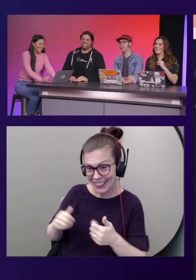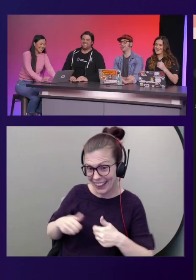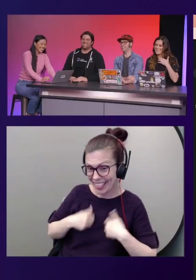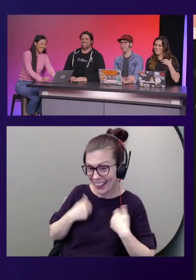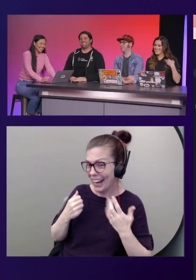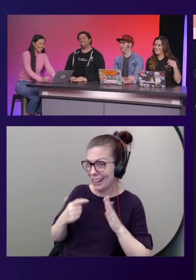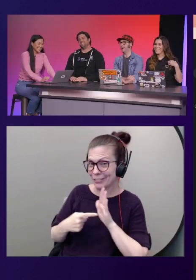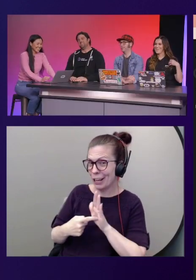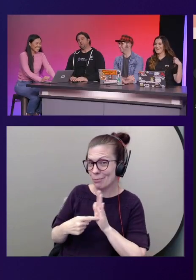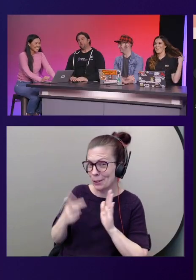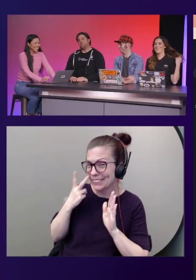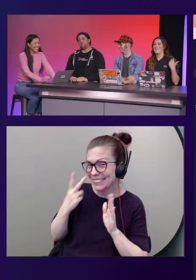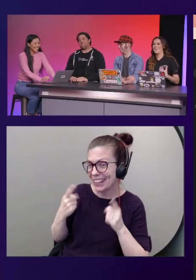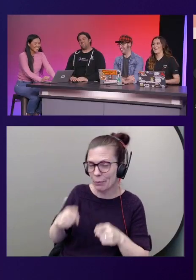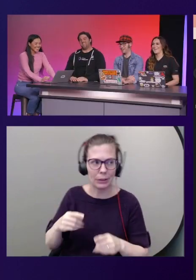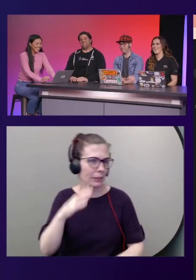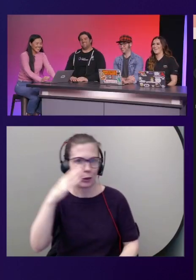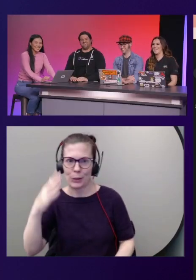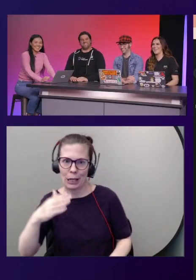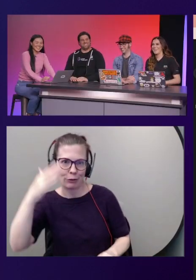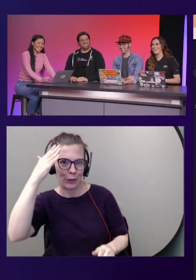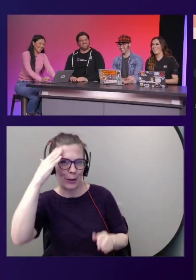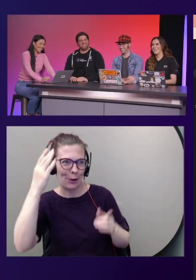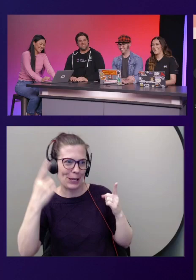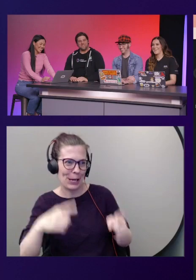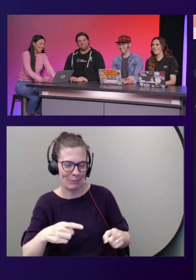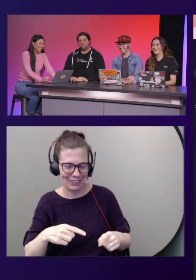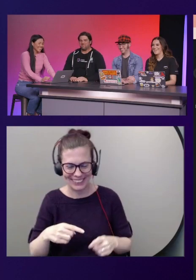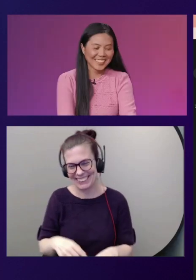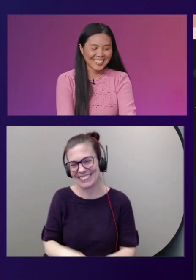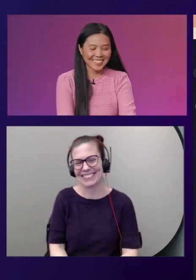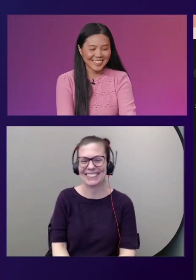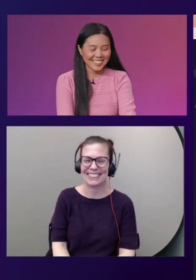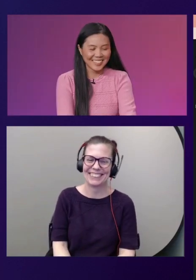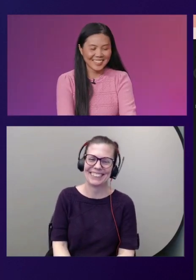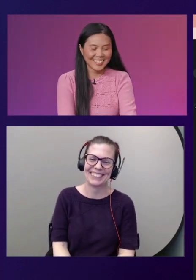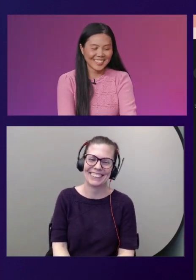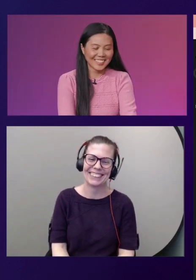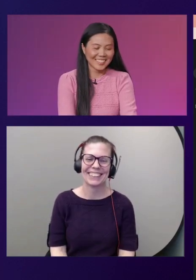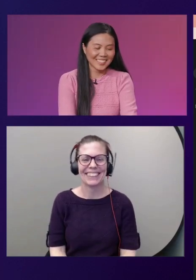Live coding. You never know what's going to happen.